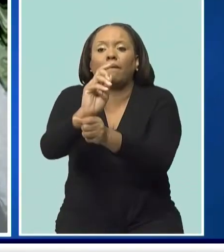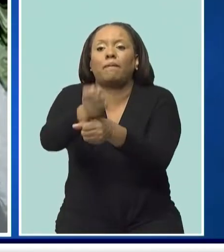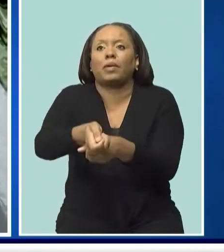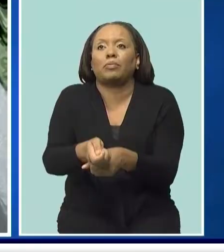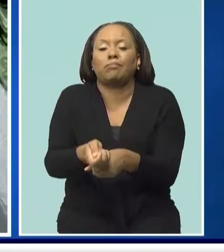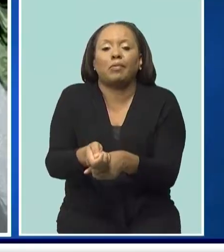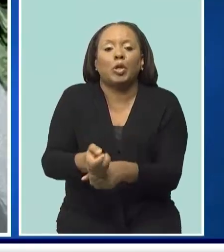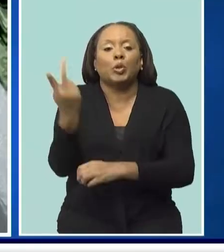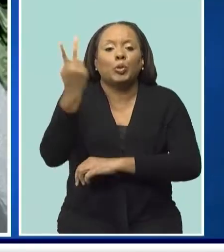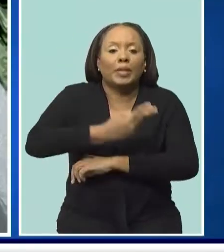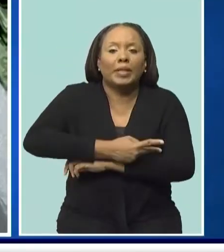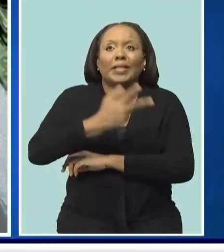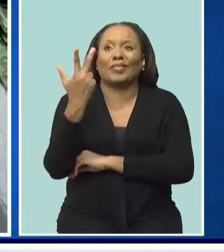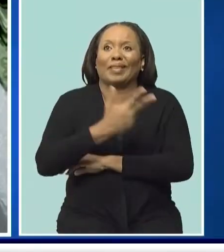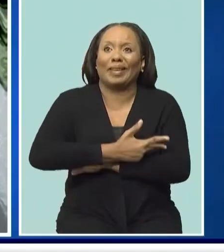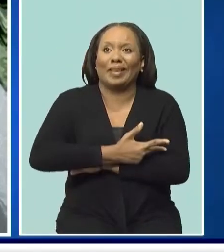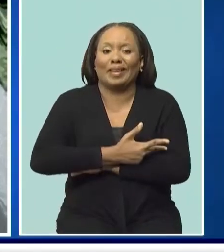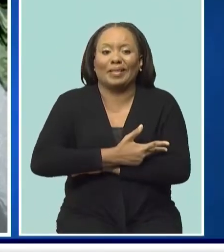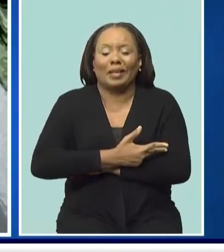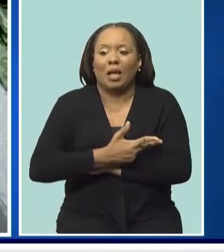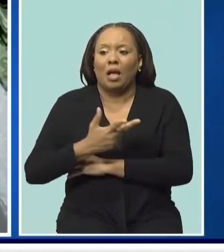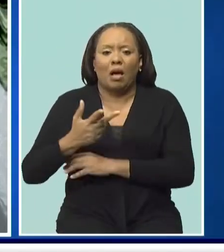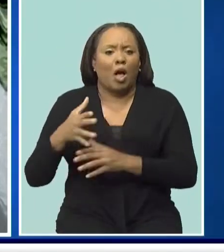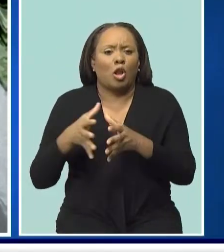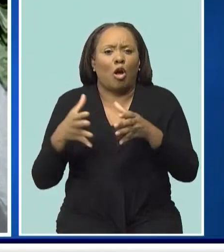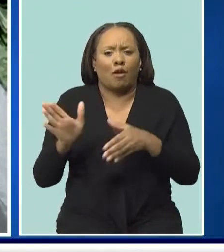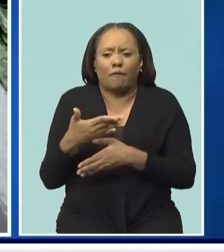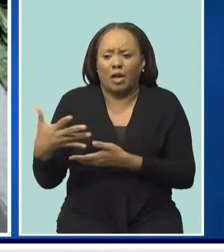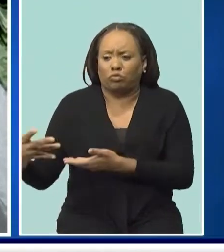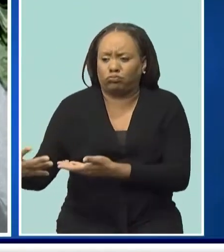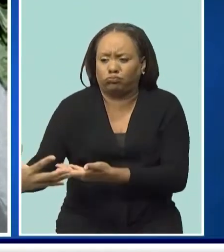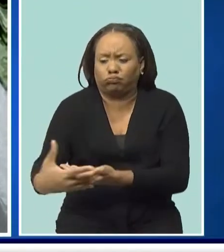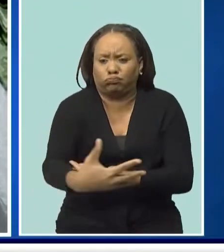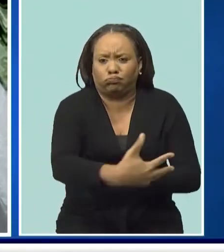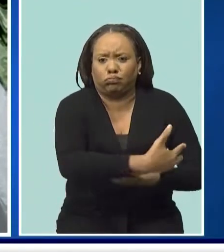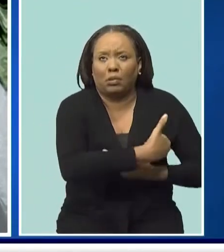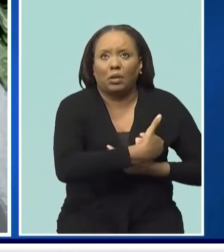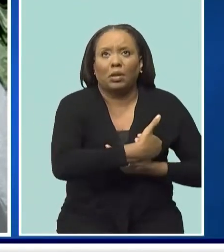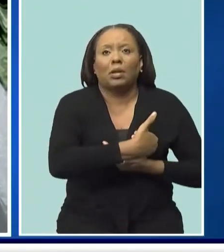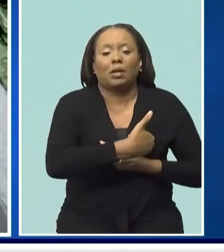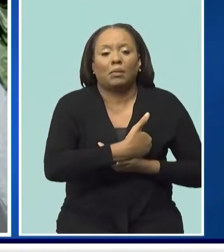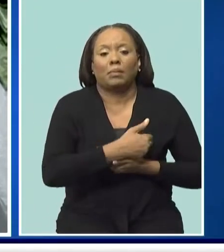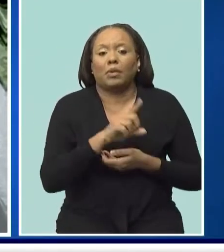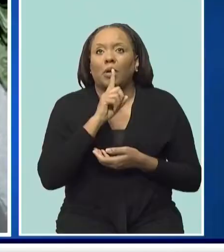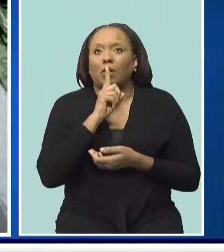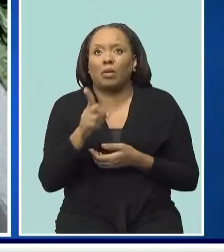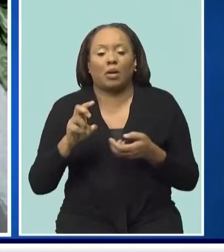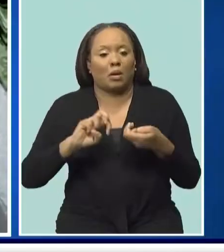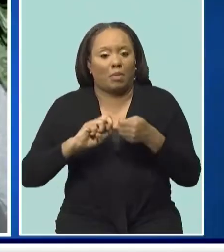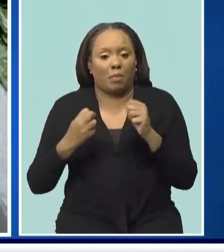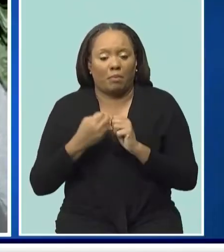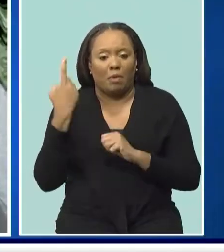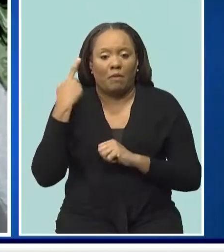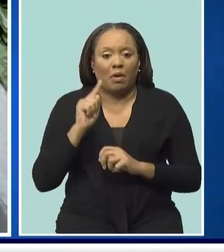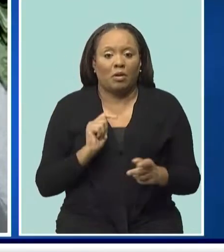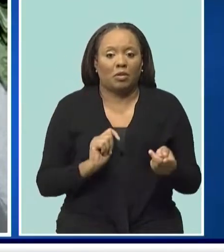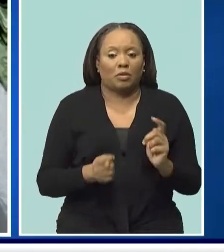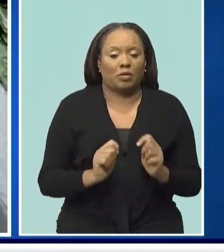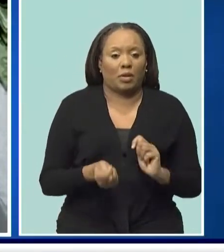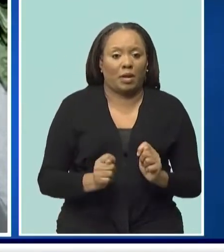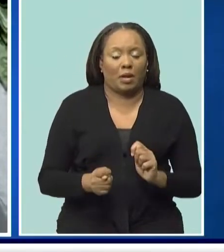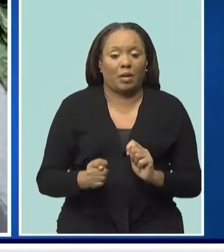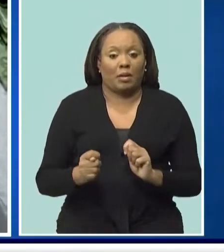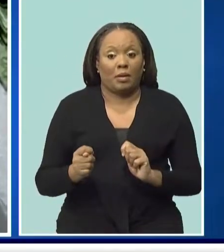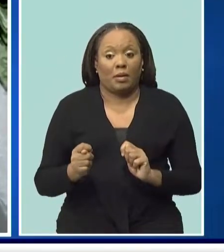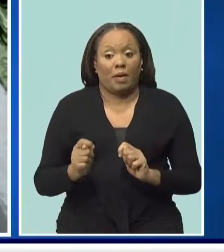that is causing difficulties for the processors and the fisher folks in Tobago to catch the fish. Now,